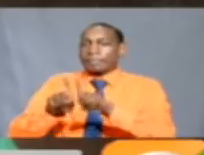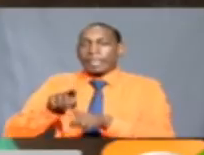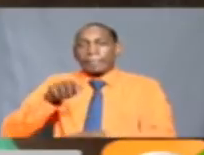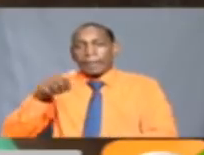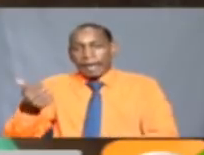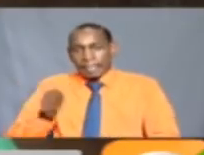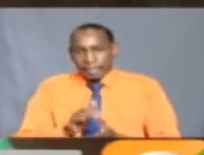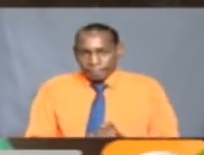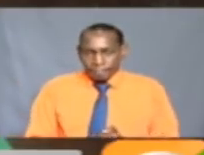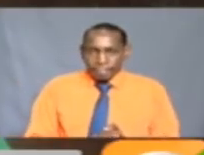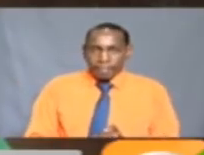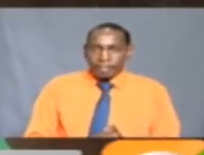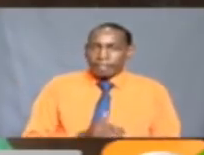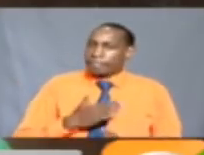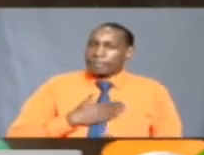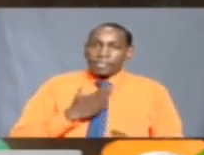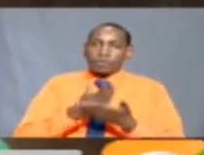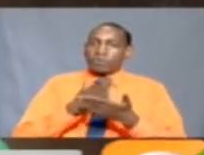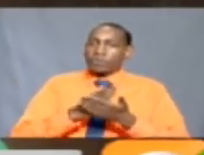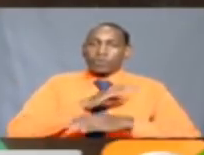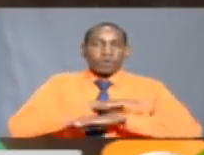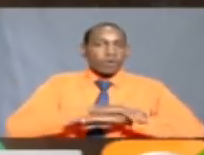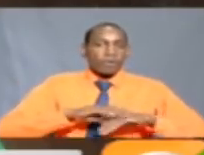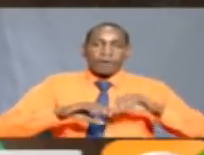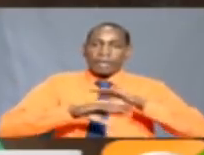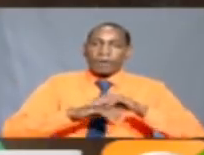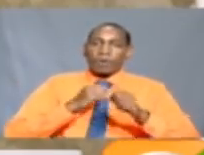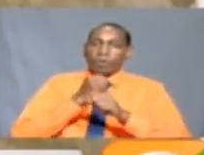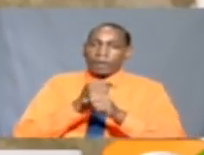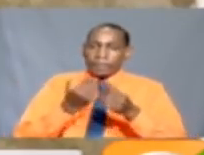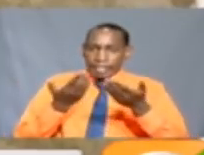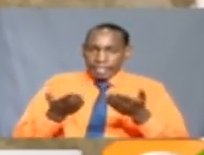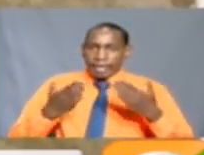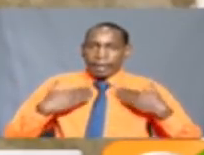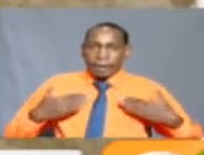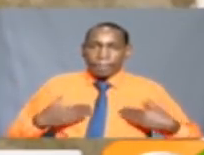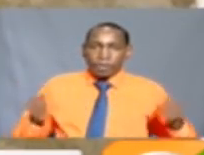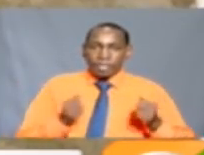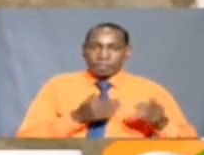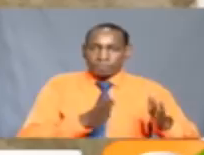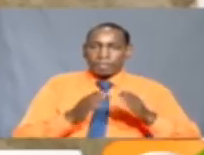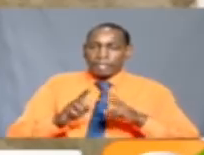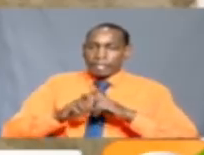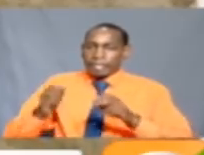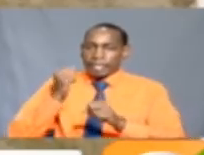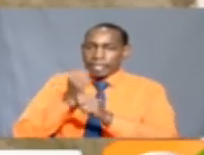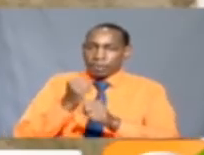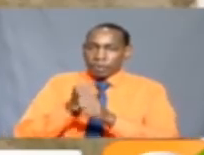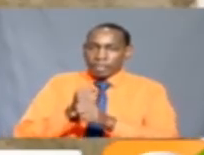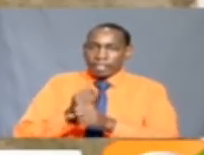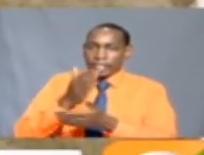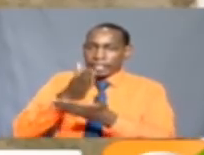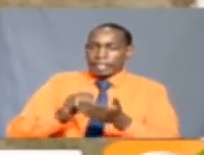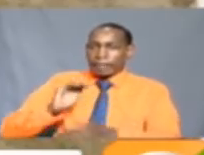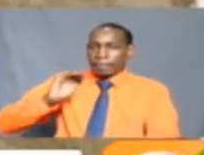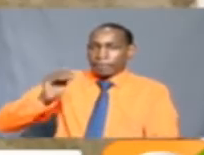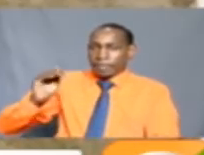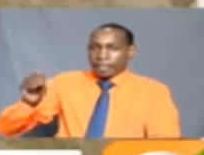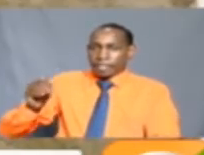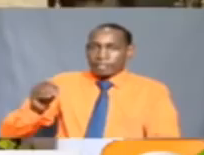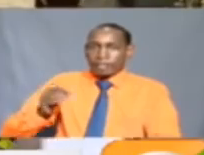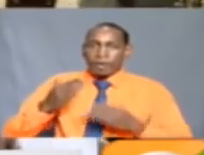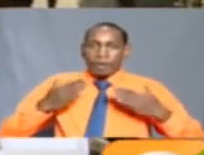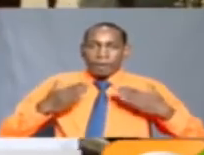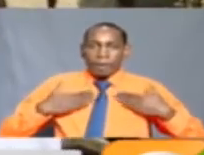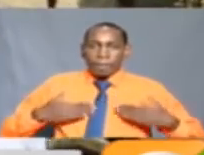So I'm comfortable working the mortuary. Lucy began working at the Nyambane Sub-County Hospital